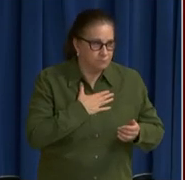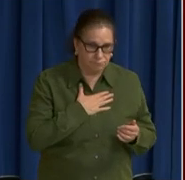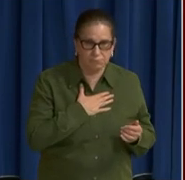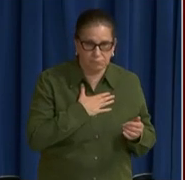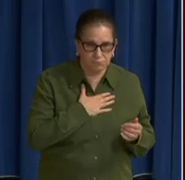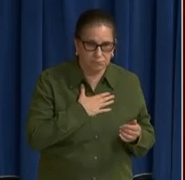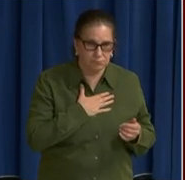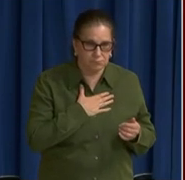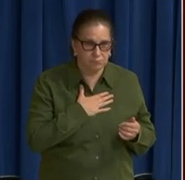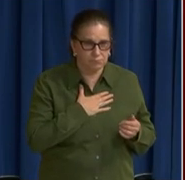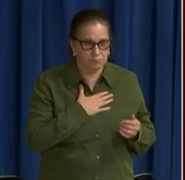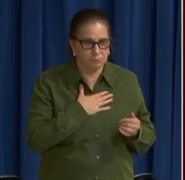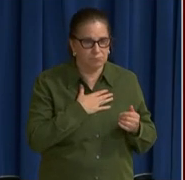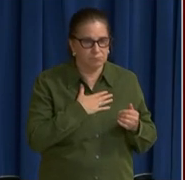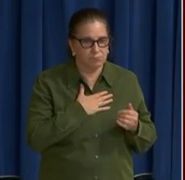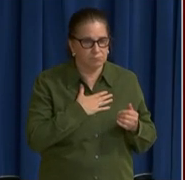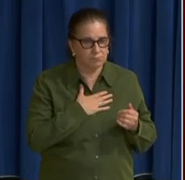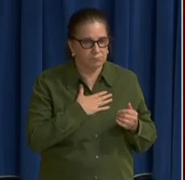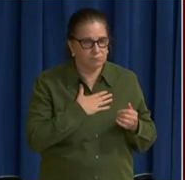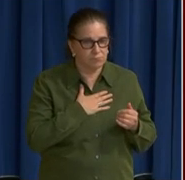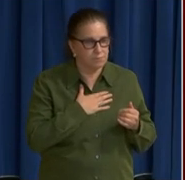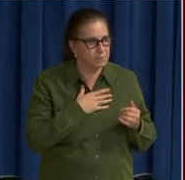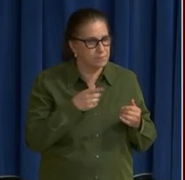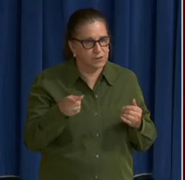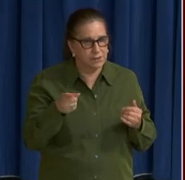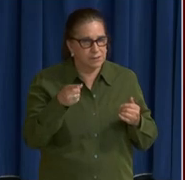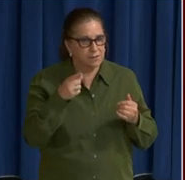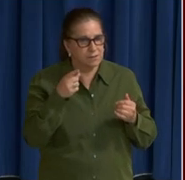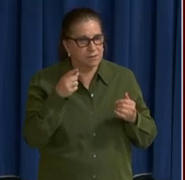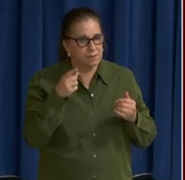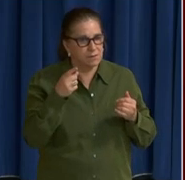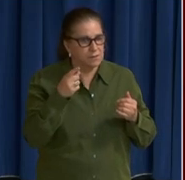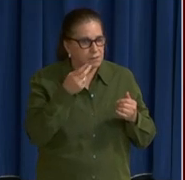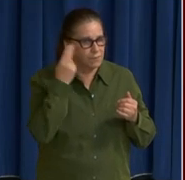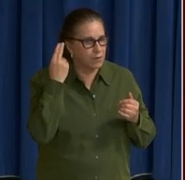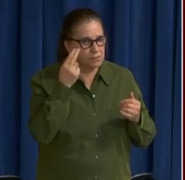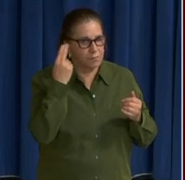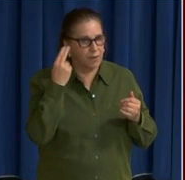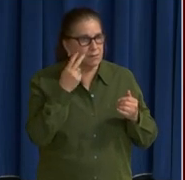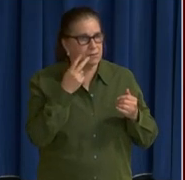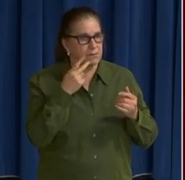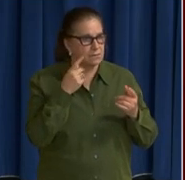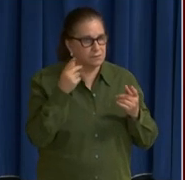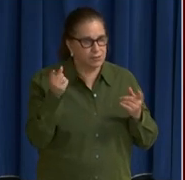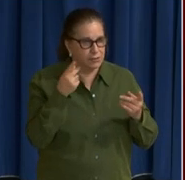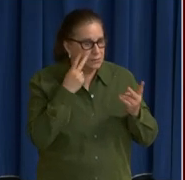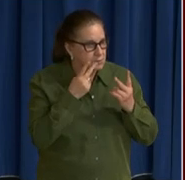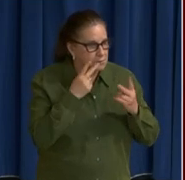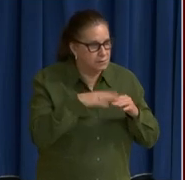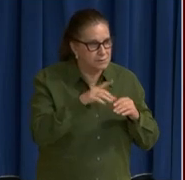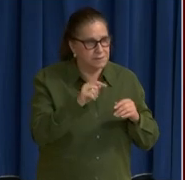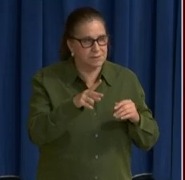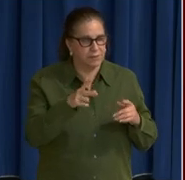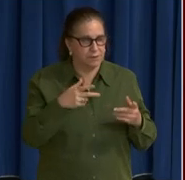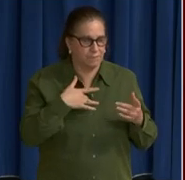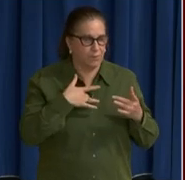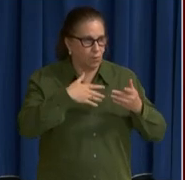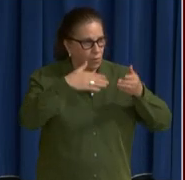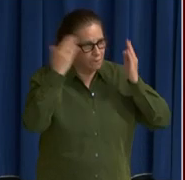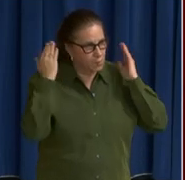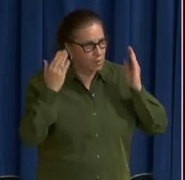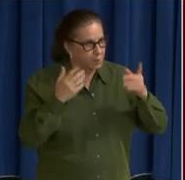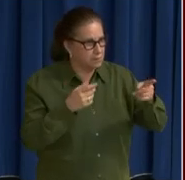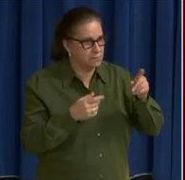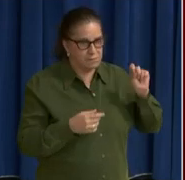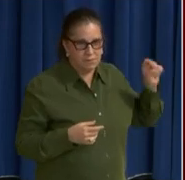moment, and she has our condolences. And just another quick question. I know, last night, this morning,